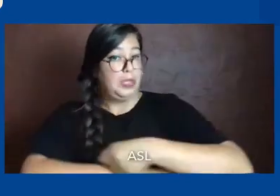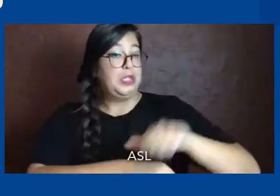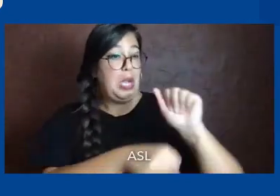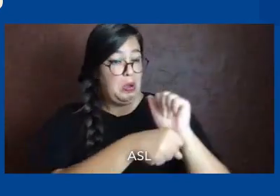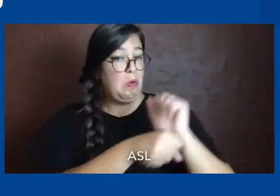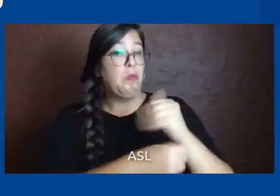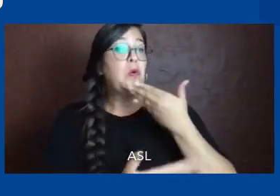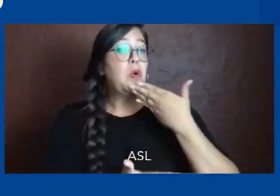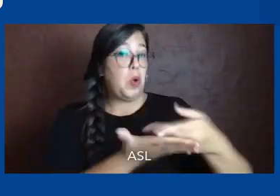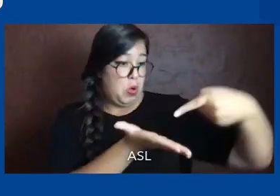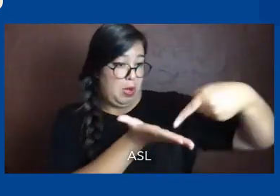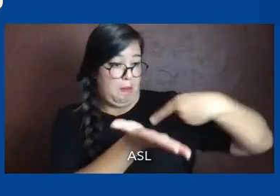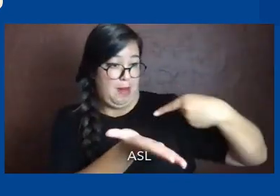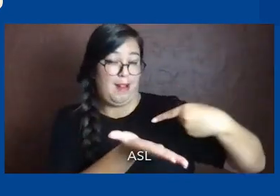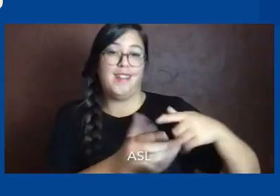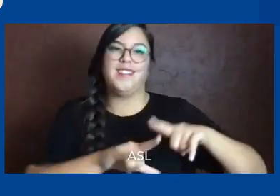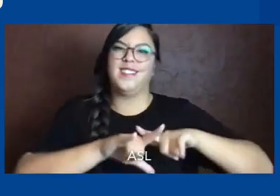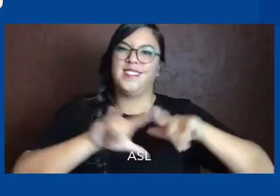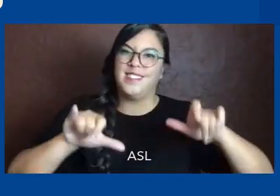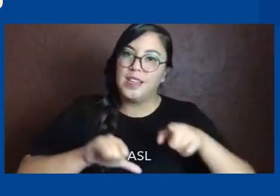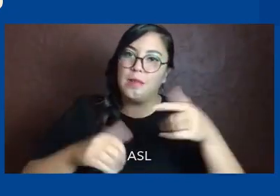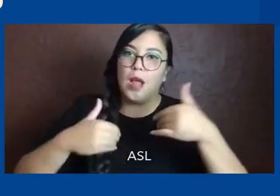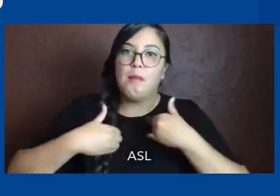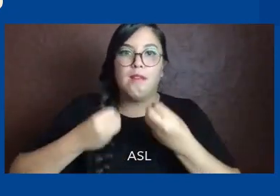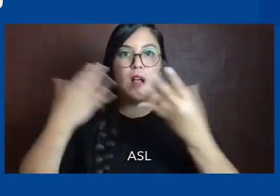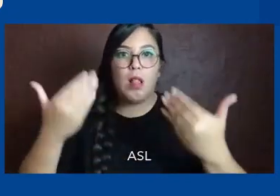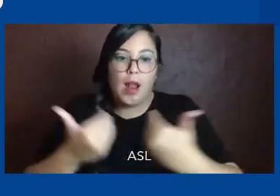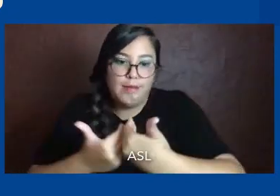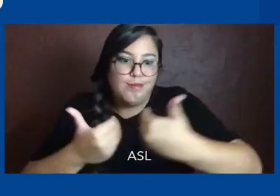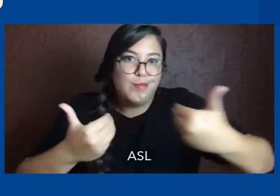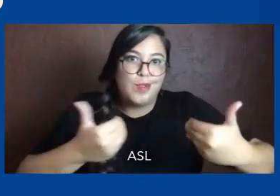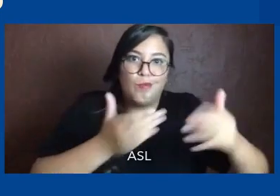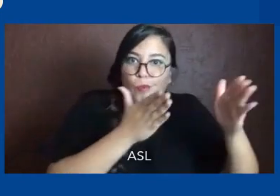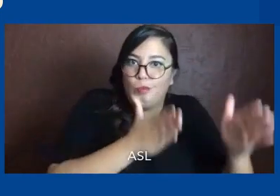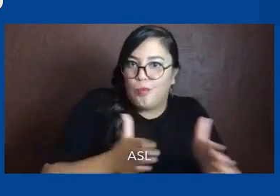then you're also doing a lot of prep time. You're also,